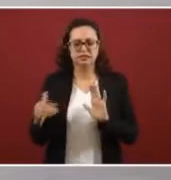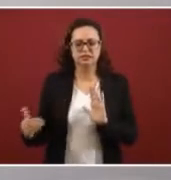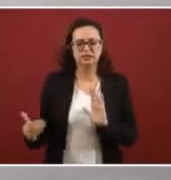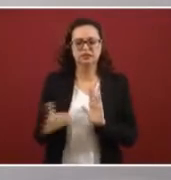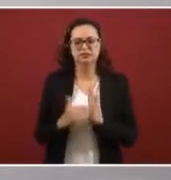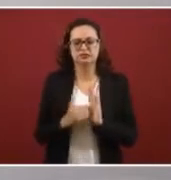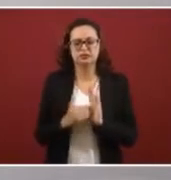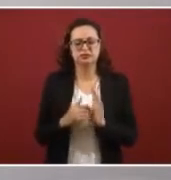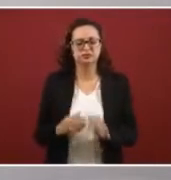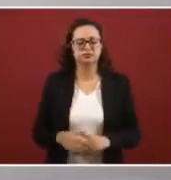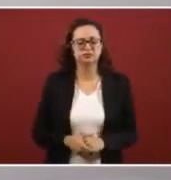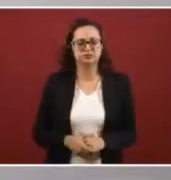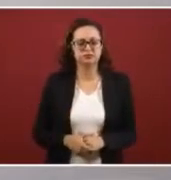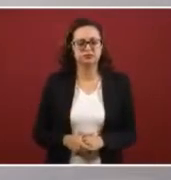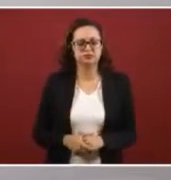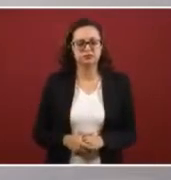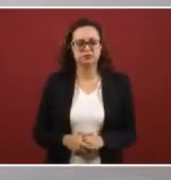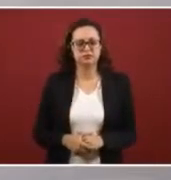700,000.